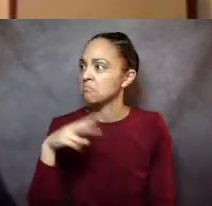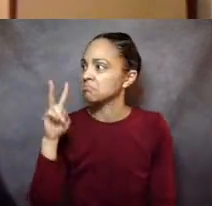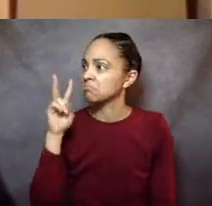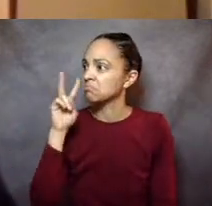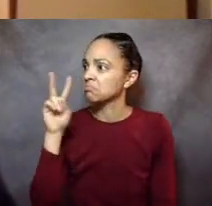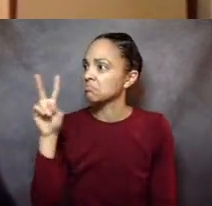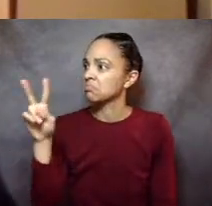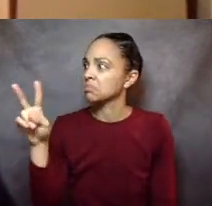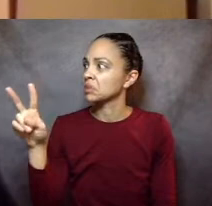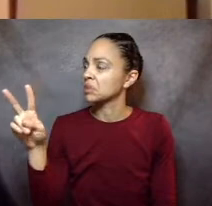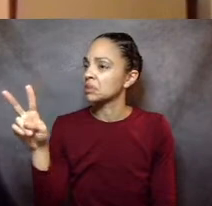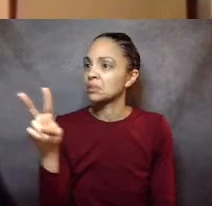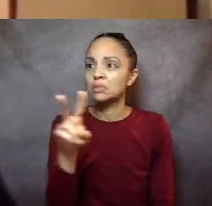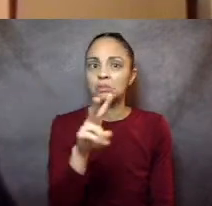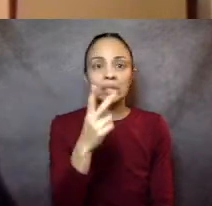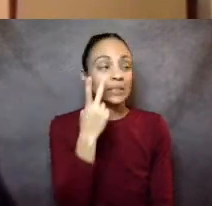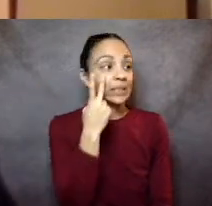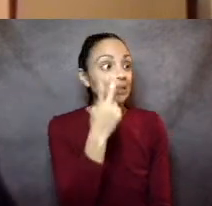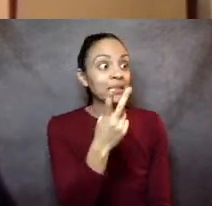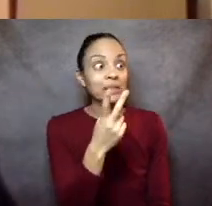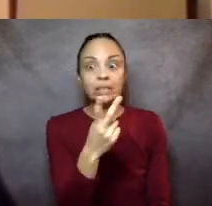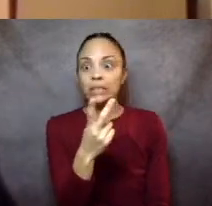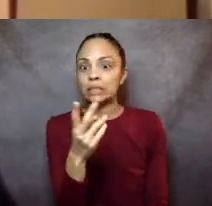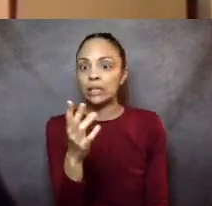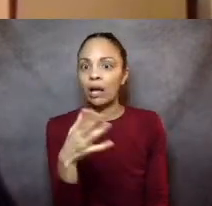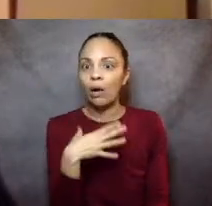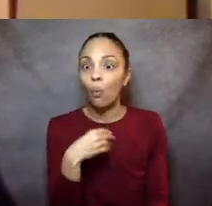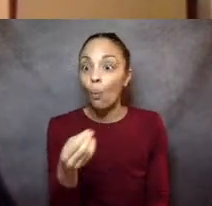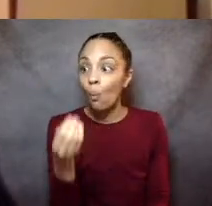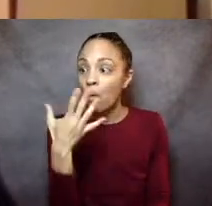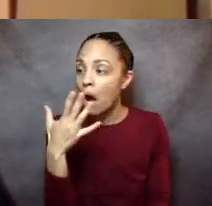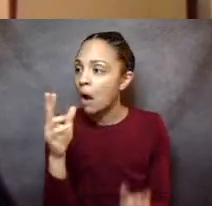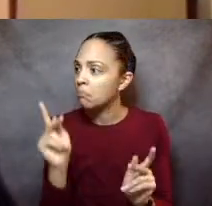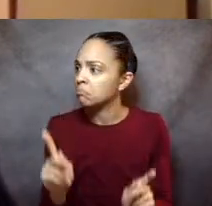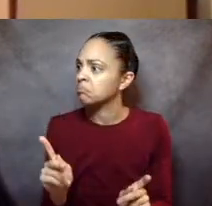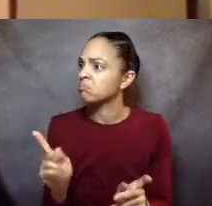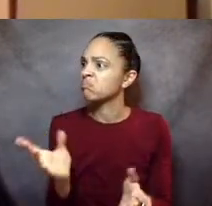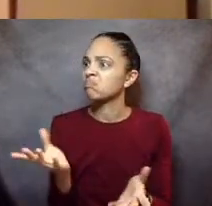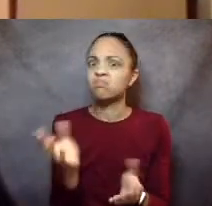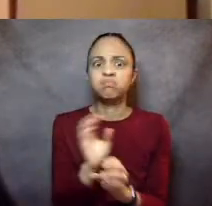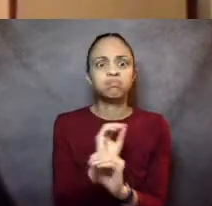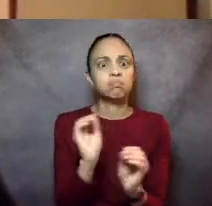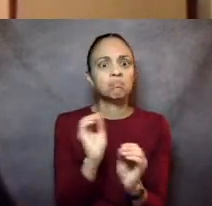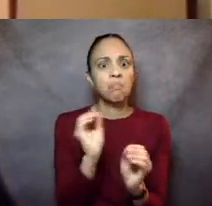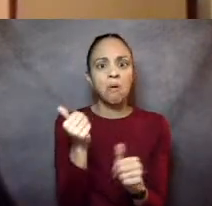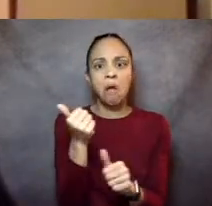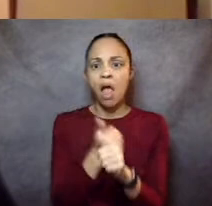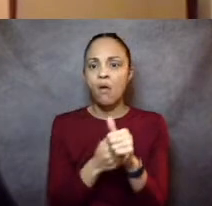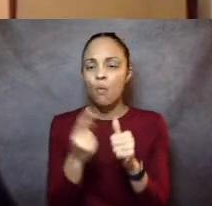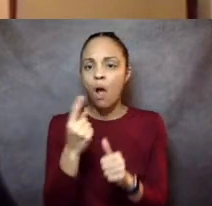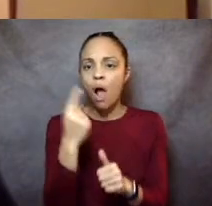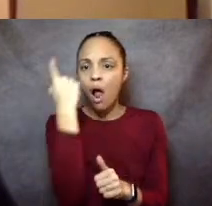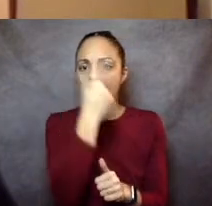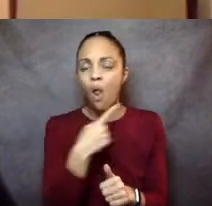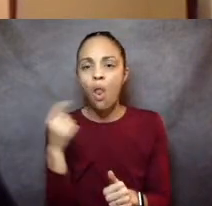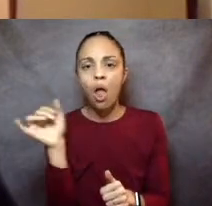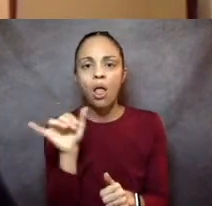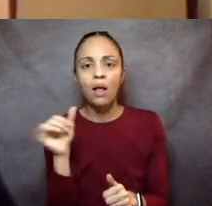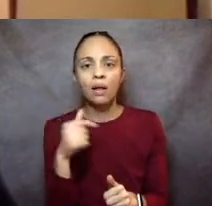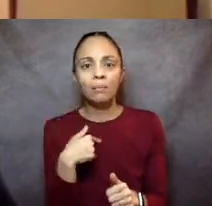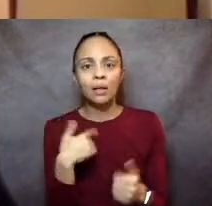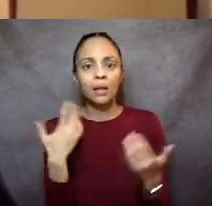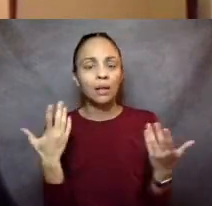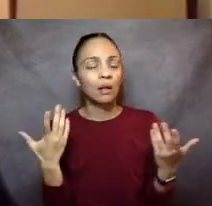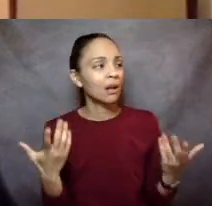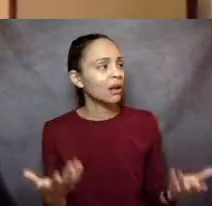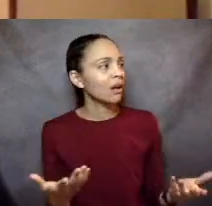group of people coming toward me, but in essence, everyone looked like me. And that was